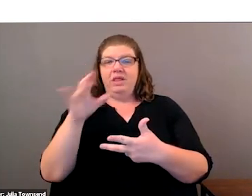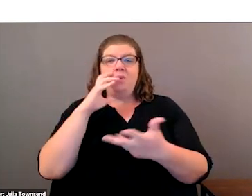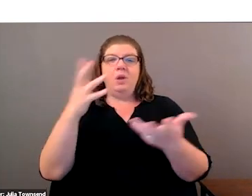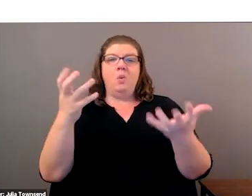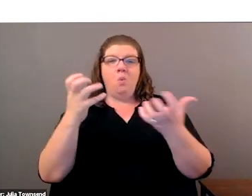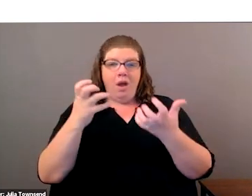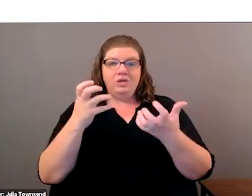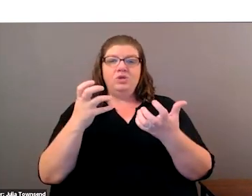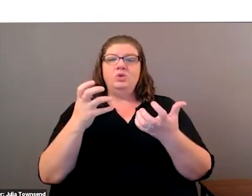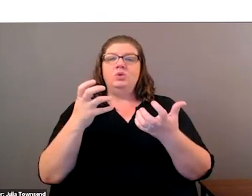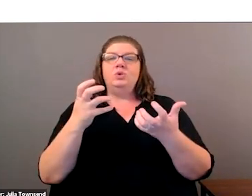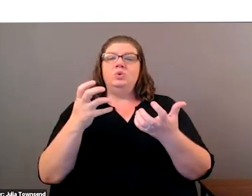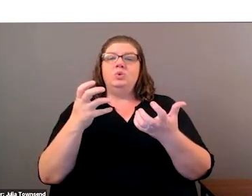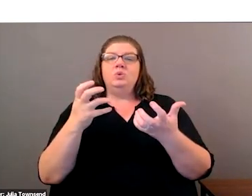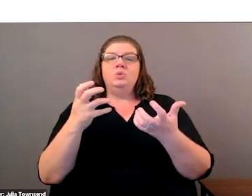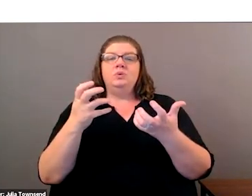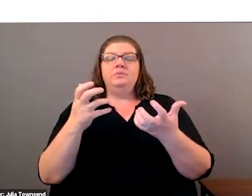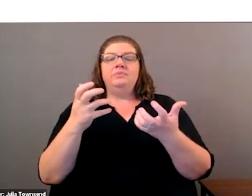to,